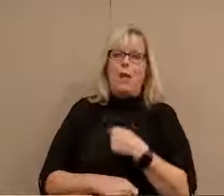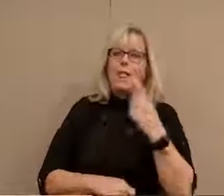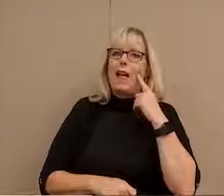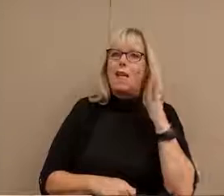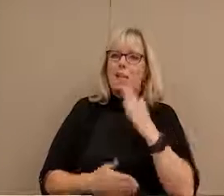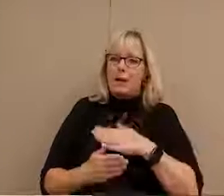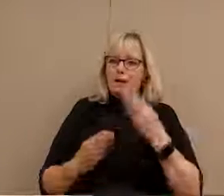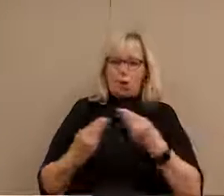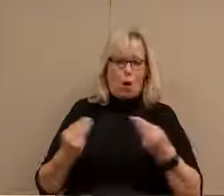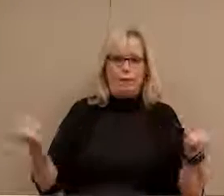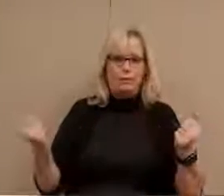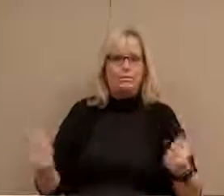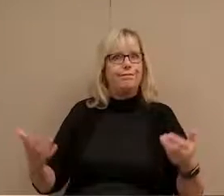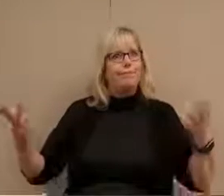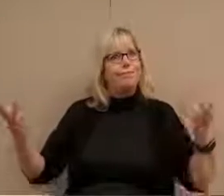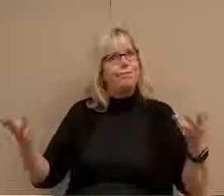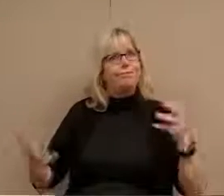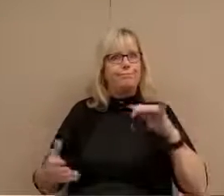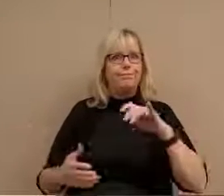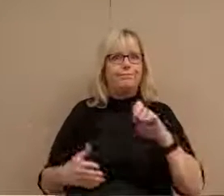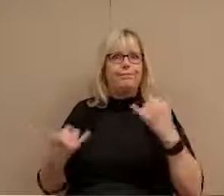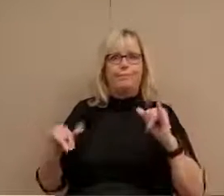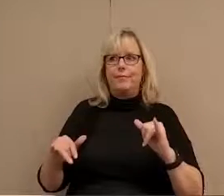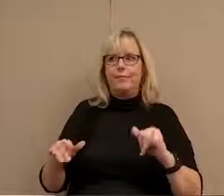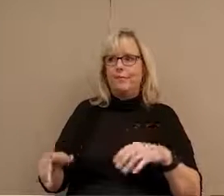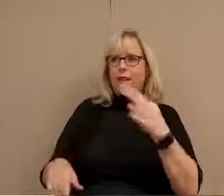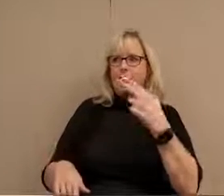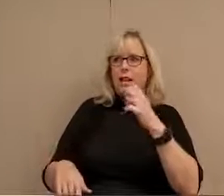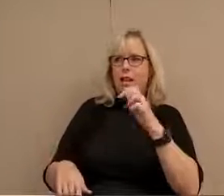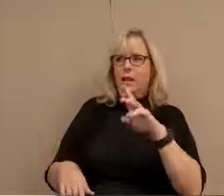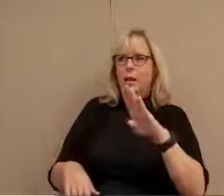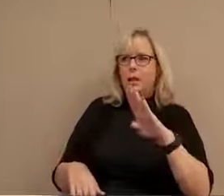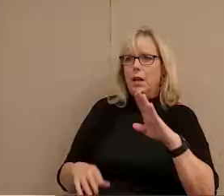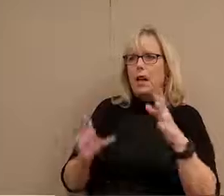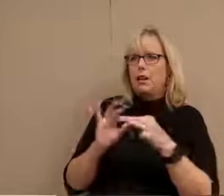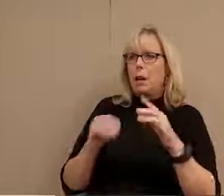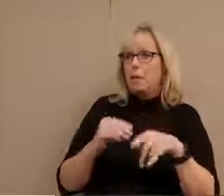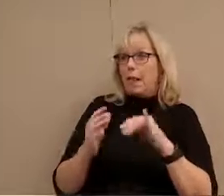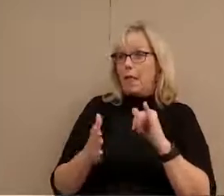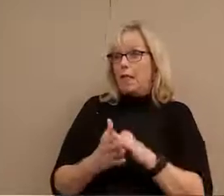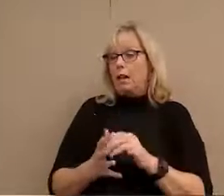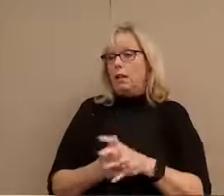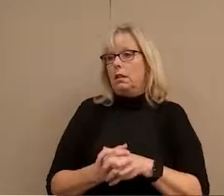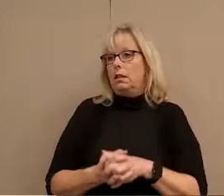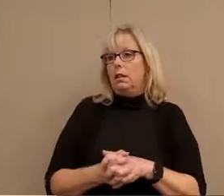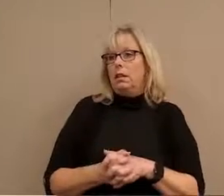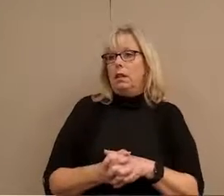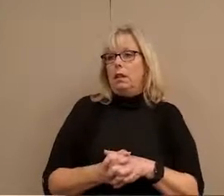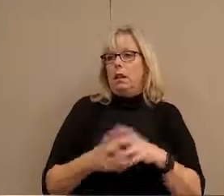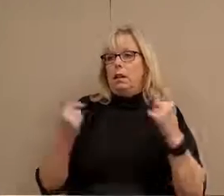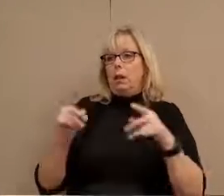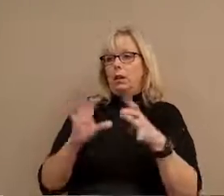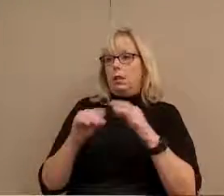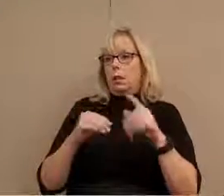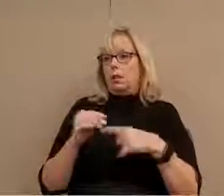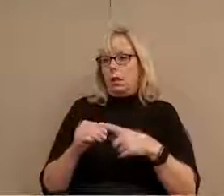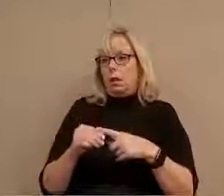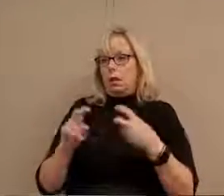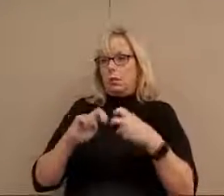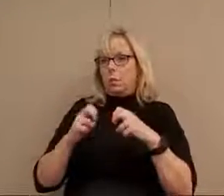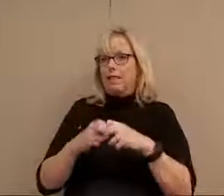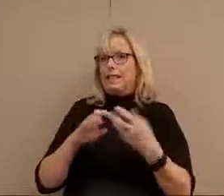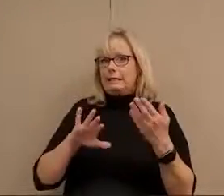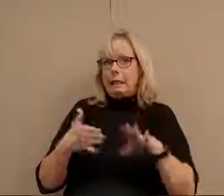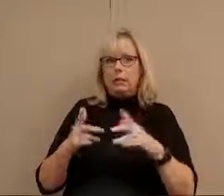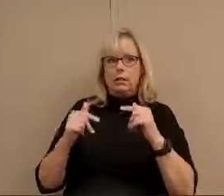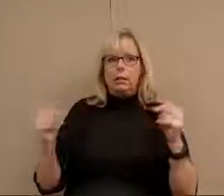would be over this, but Mike, we're still here. Just to comment on that, when you talk about the 501 deaths and things